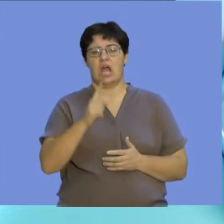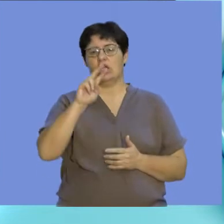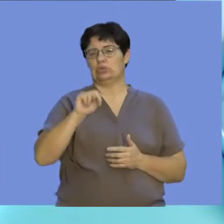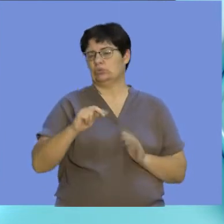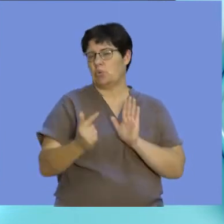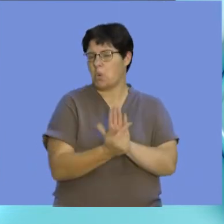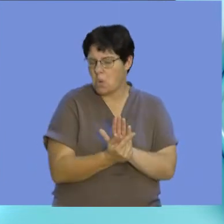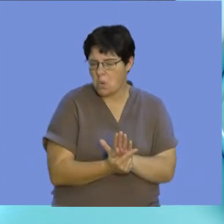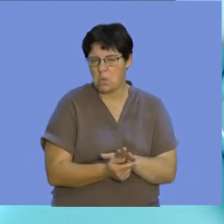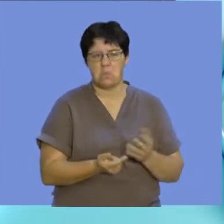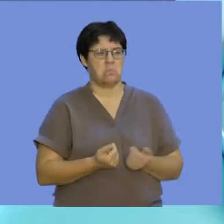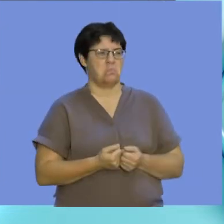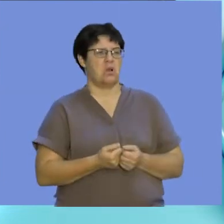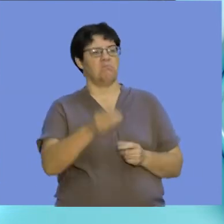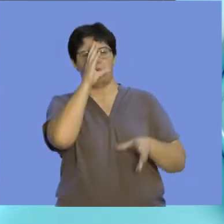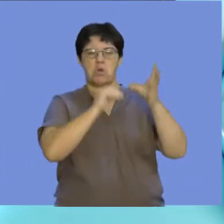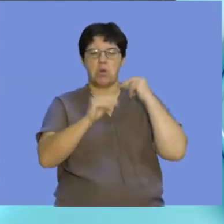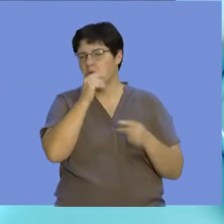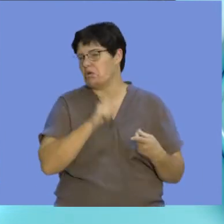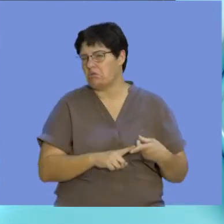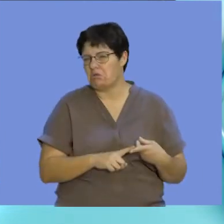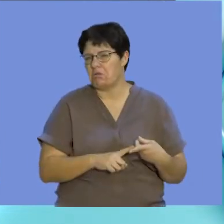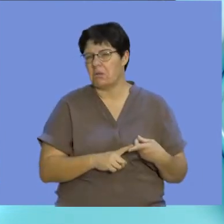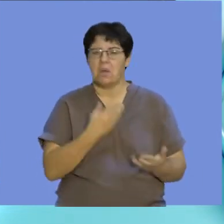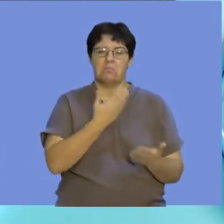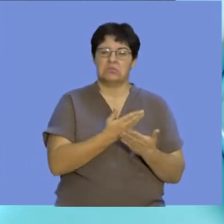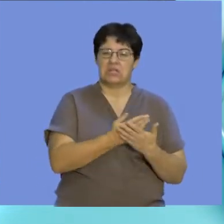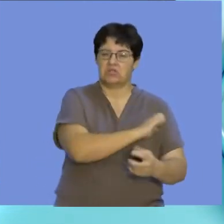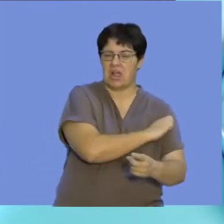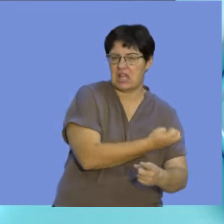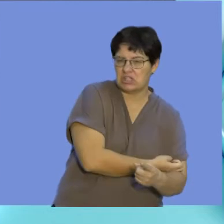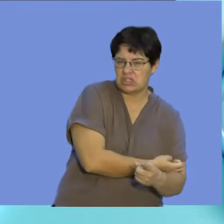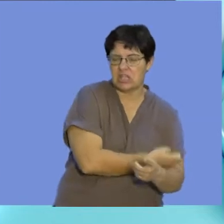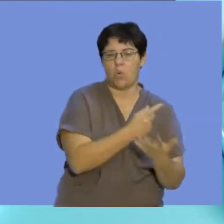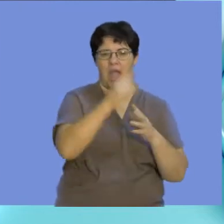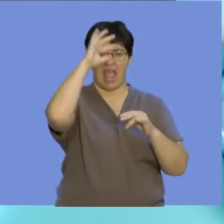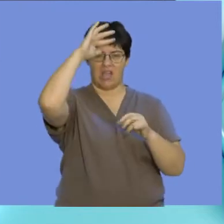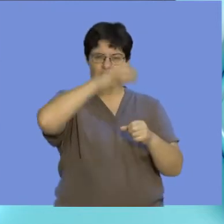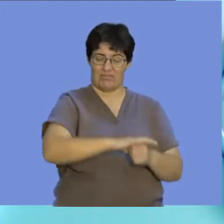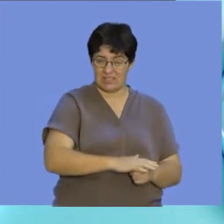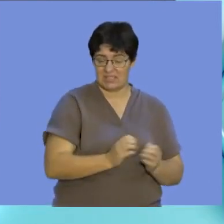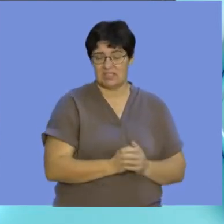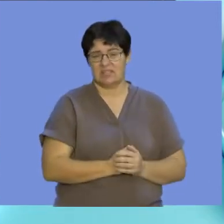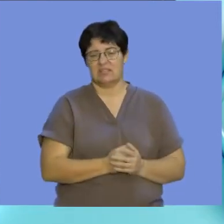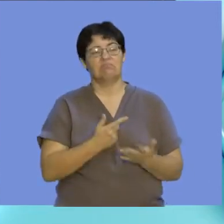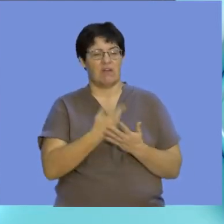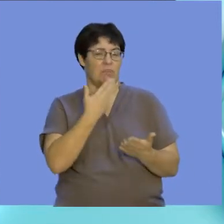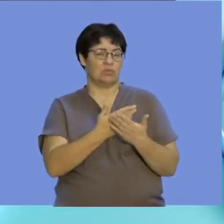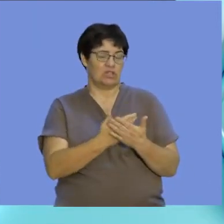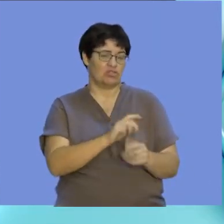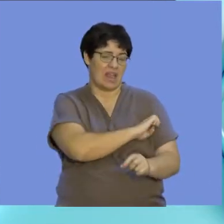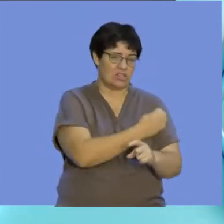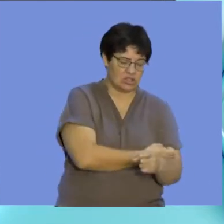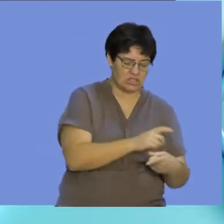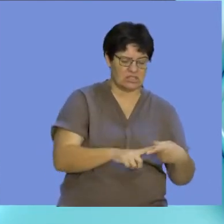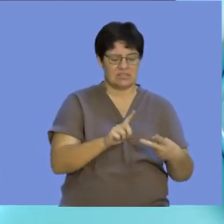laws, you would have learned a little bit about potential energy because of gravity. So we know there's potential energy, we know